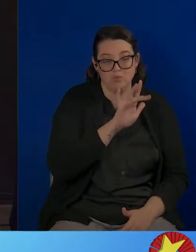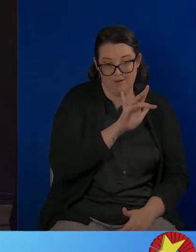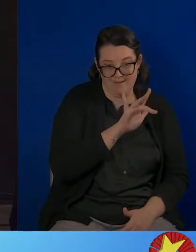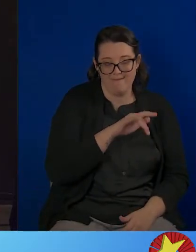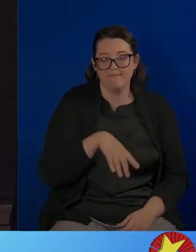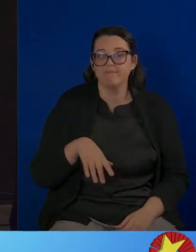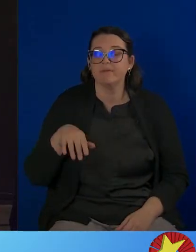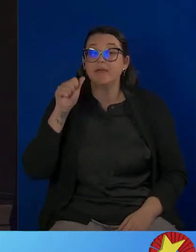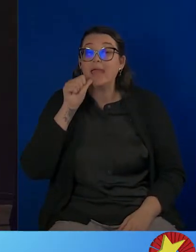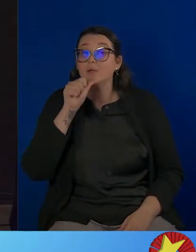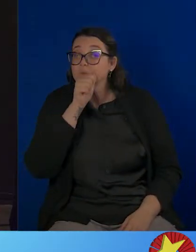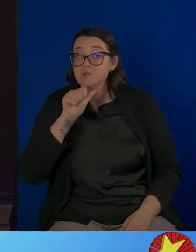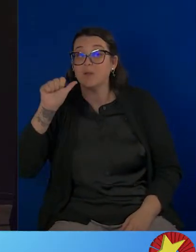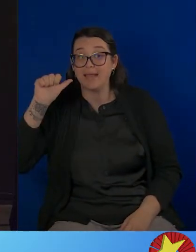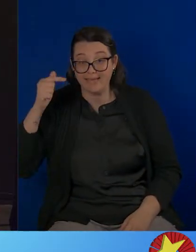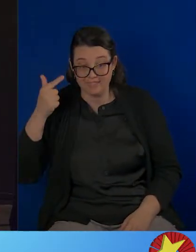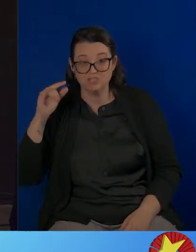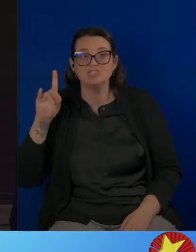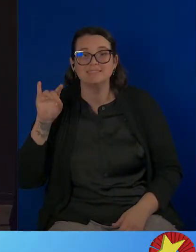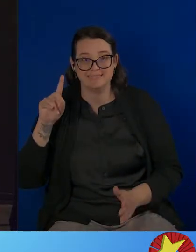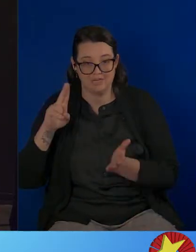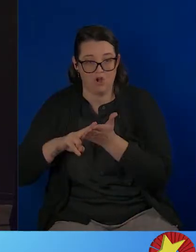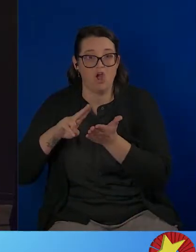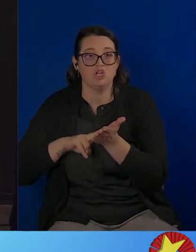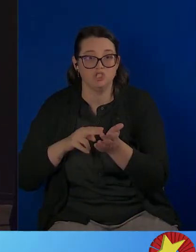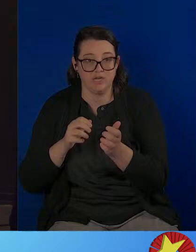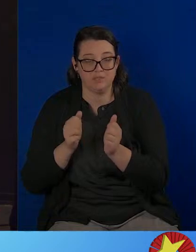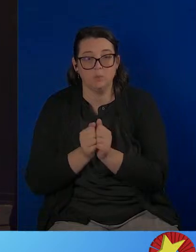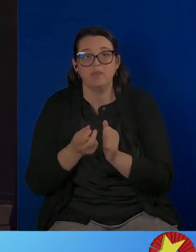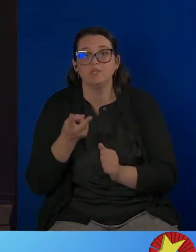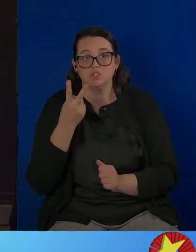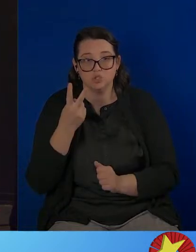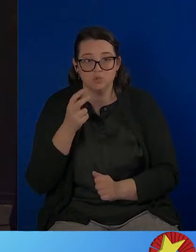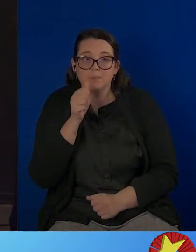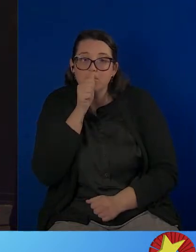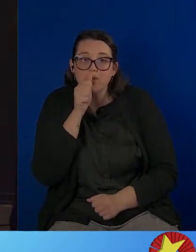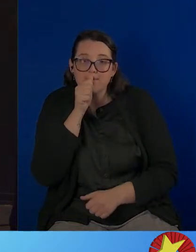Auditor General contracted with 2 private firms,